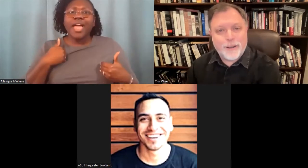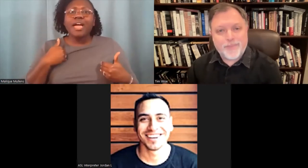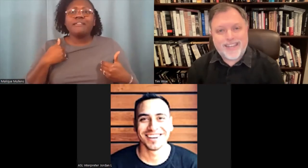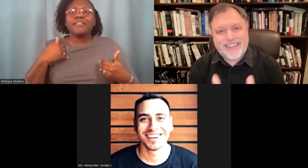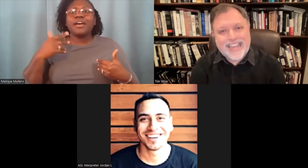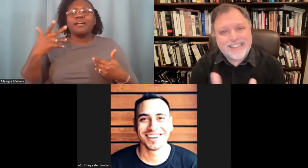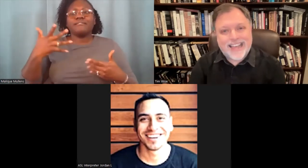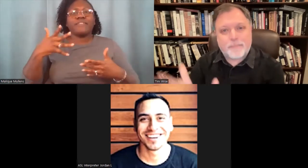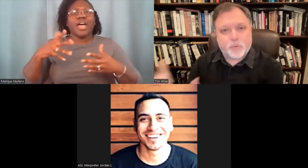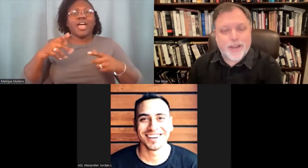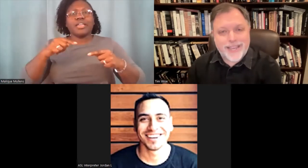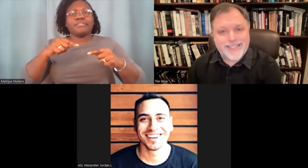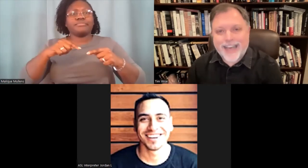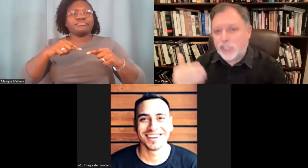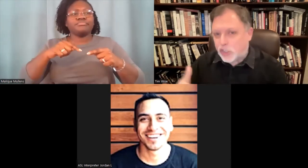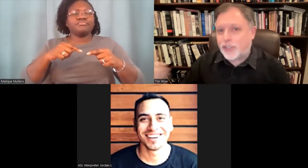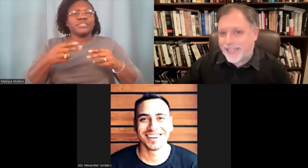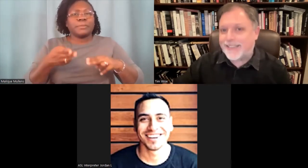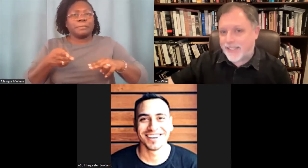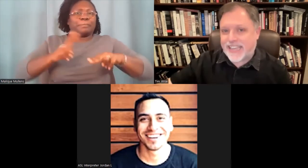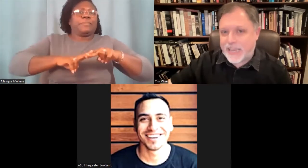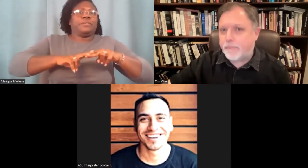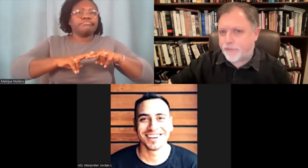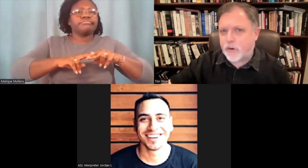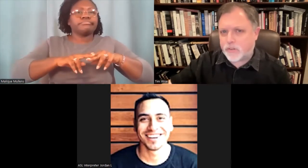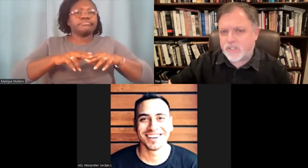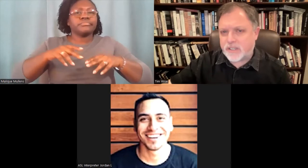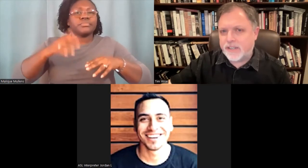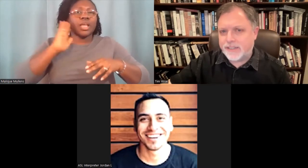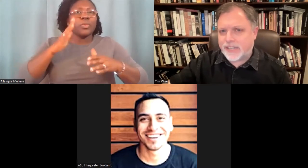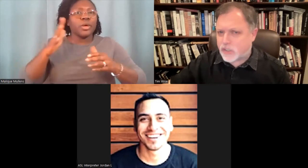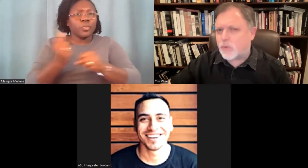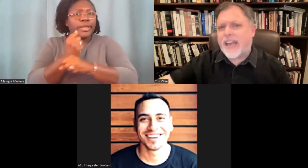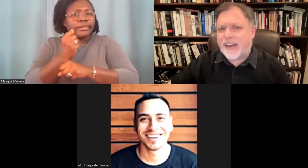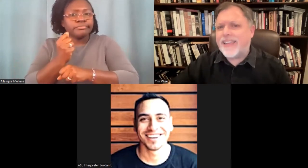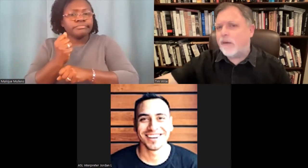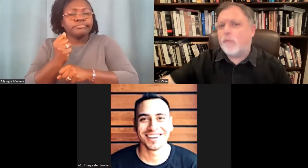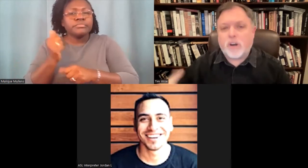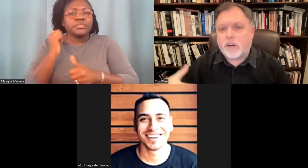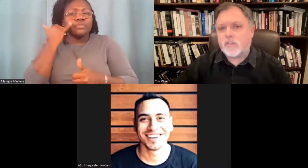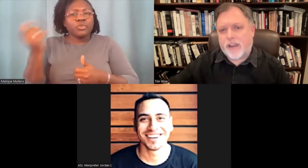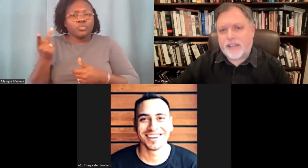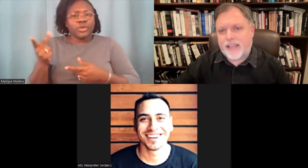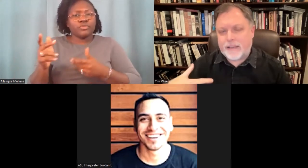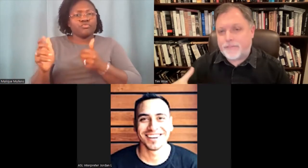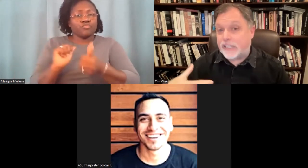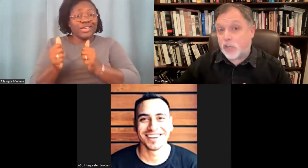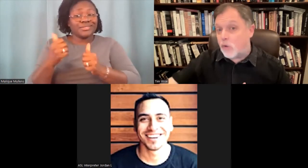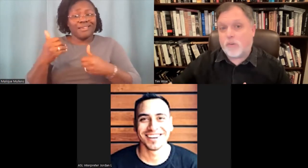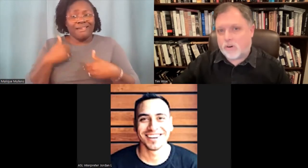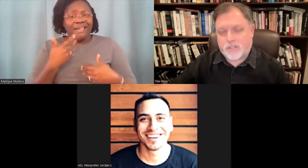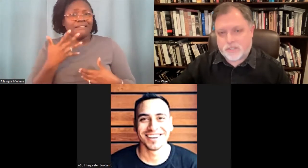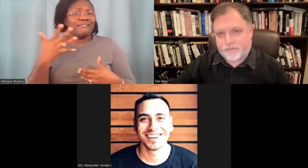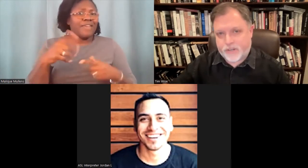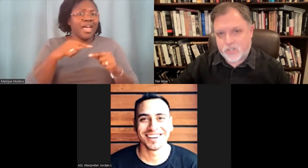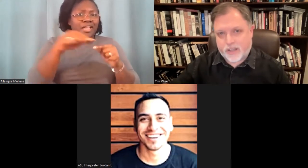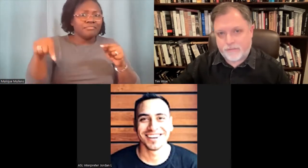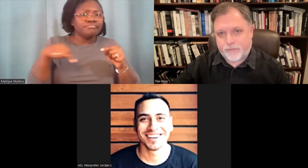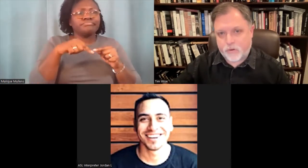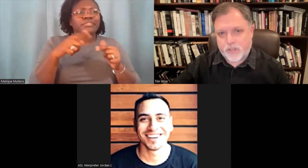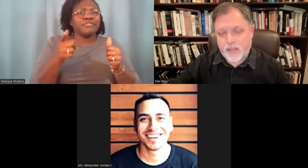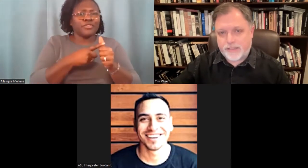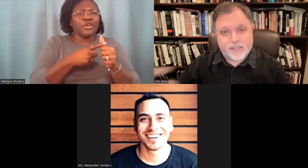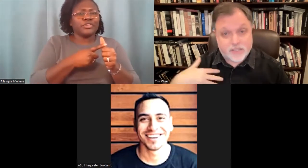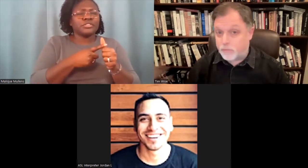start in an 8-lap race, I should hit the tape first. That's sort of how that works, right? Like if I don't cross the finish